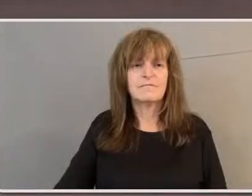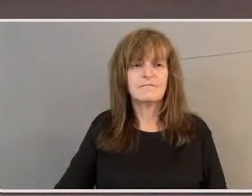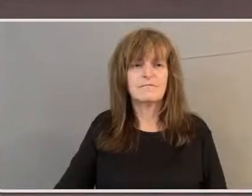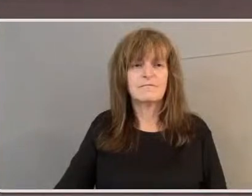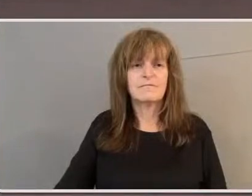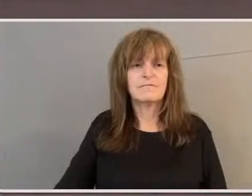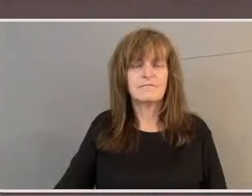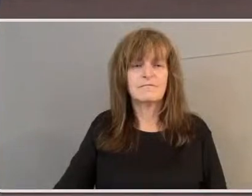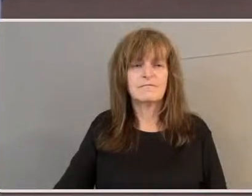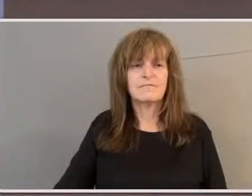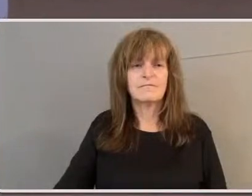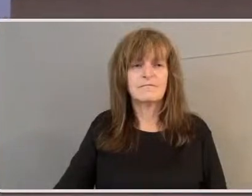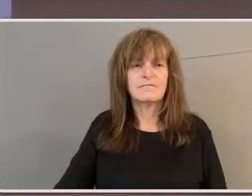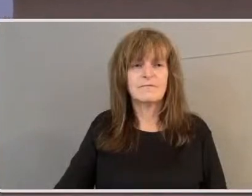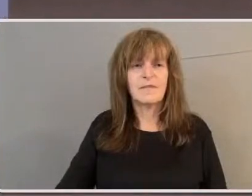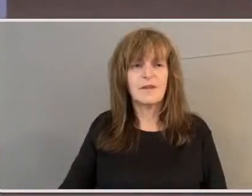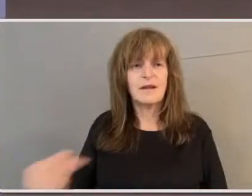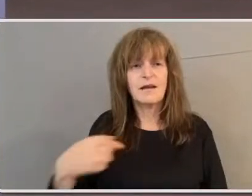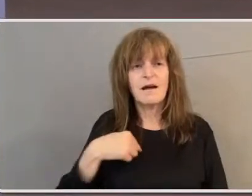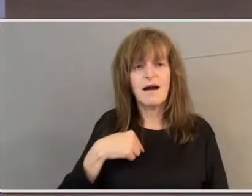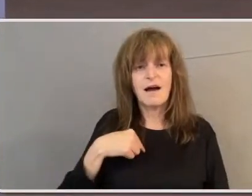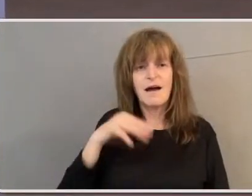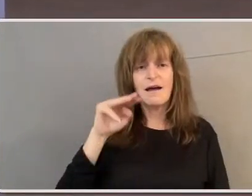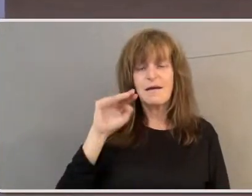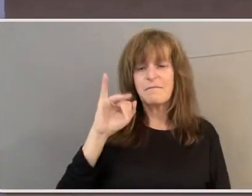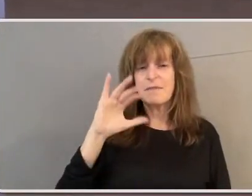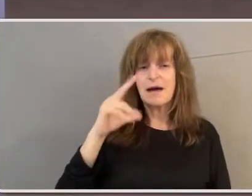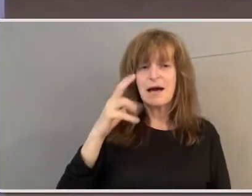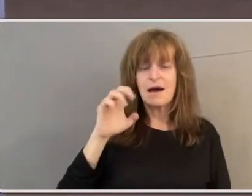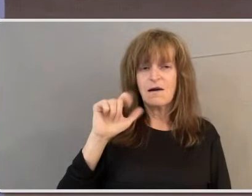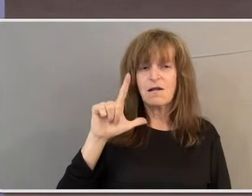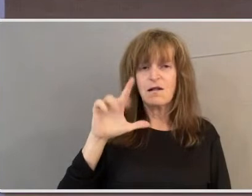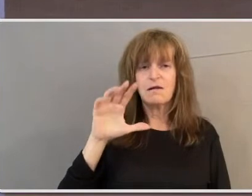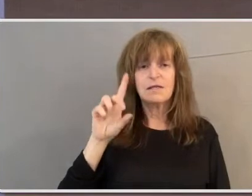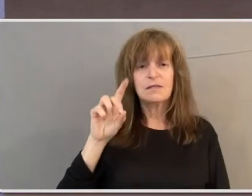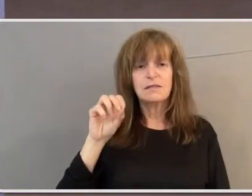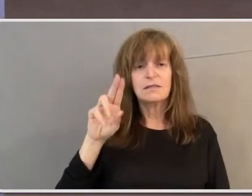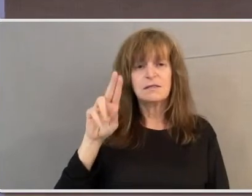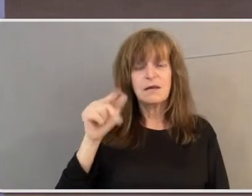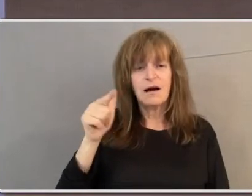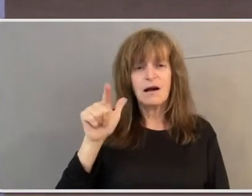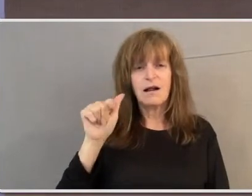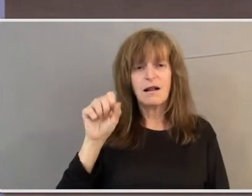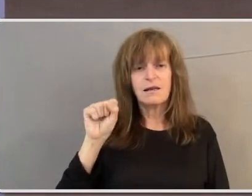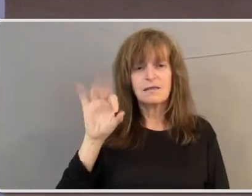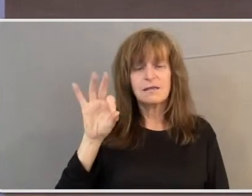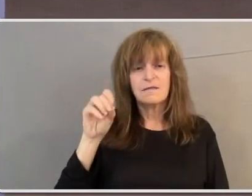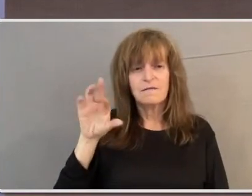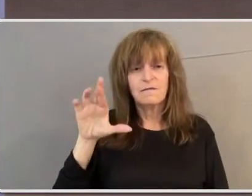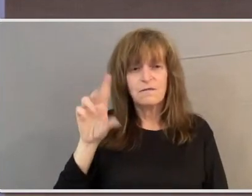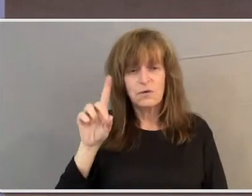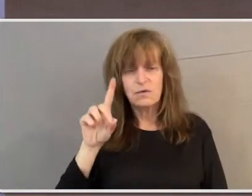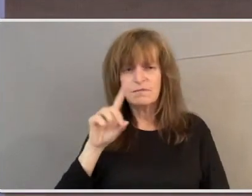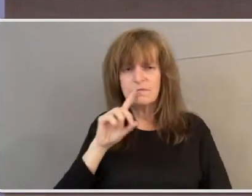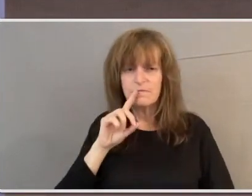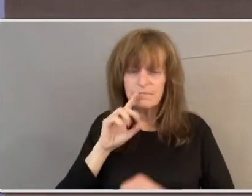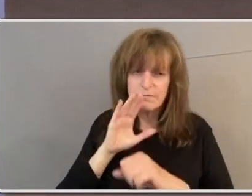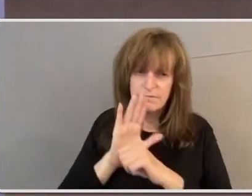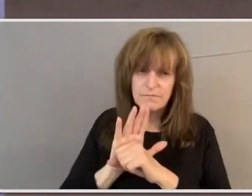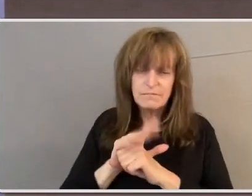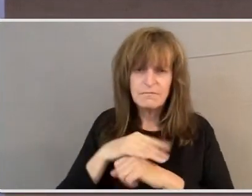I, Michael Douglas Ford, swear that I will duly and faithfully, and to the best of my skill and